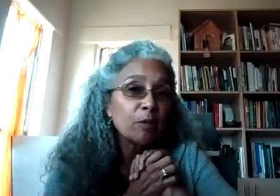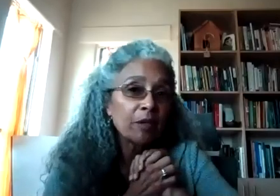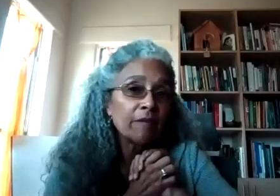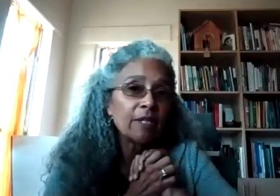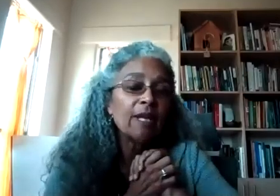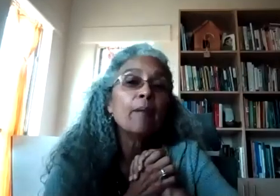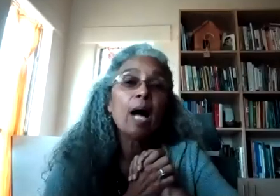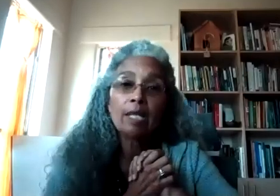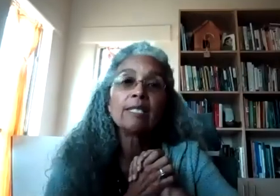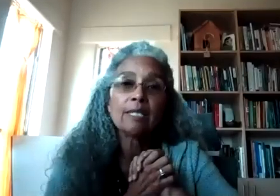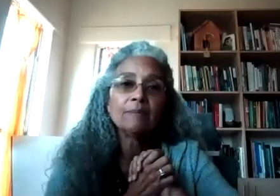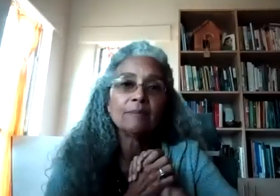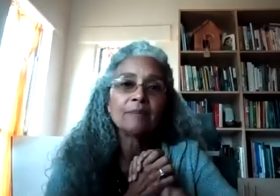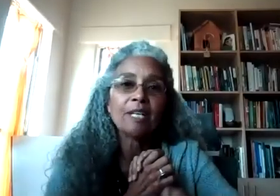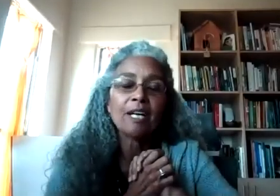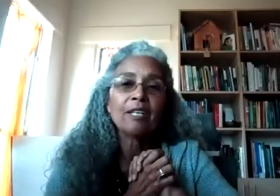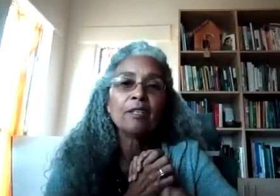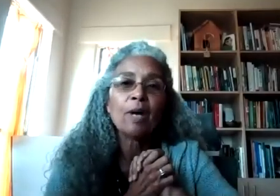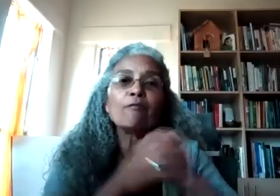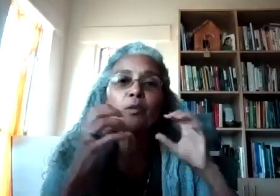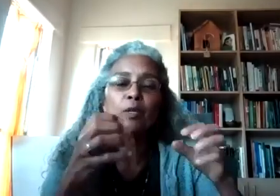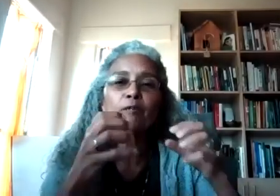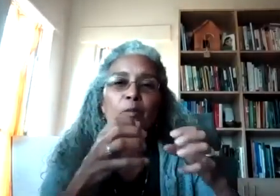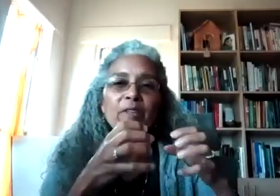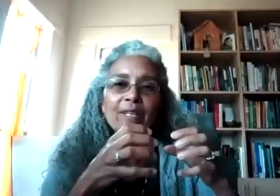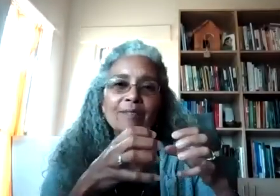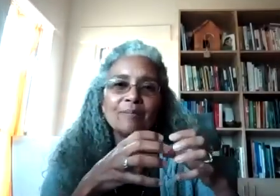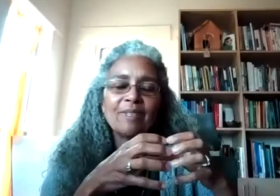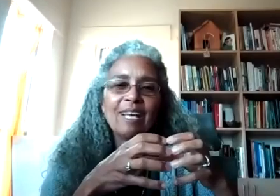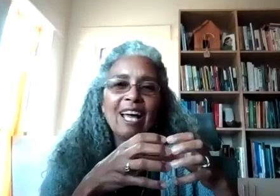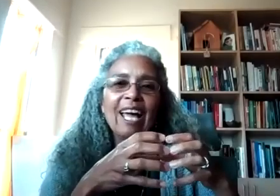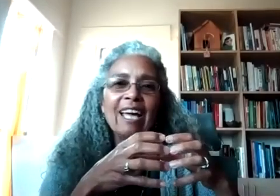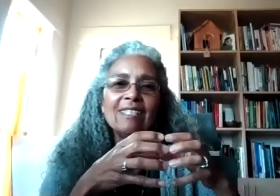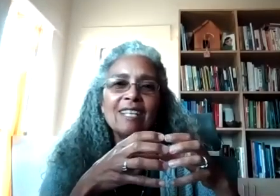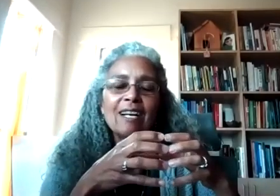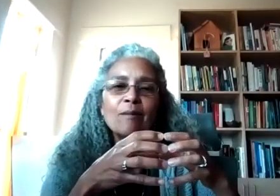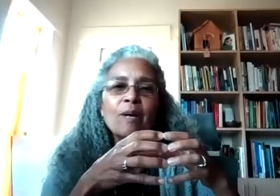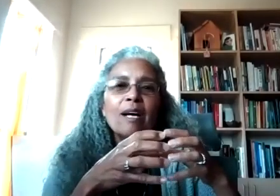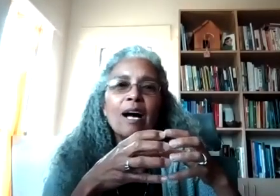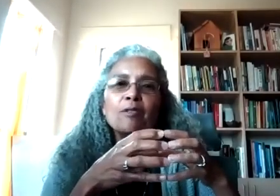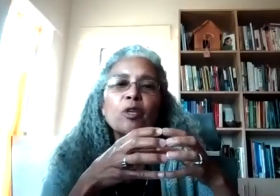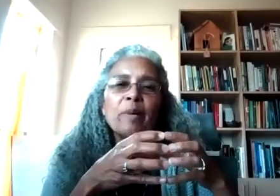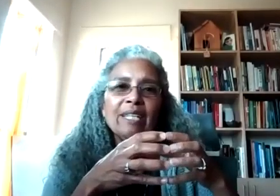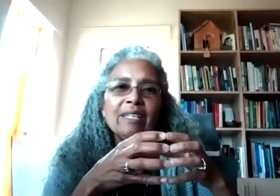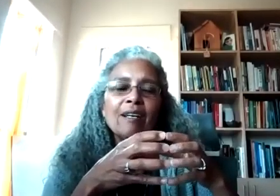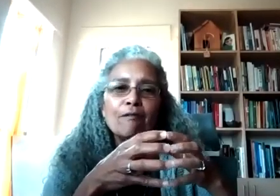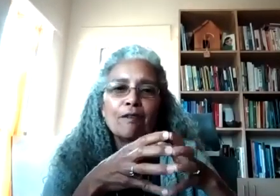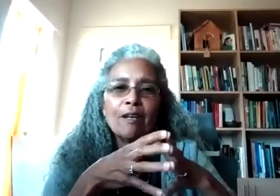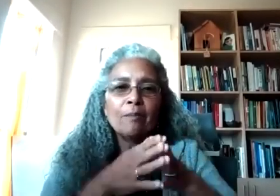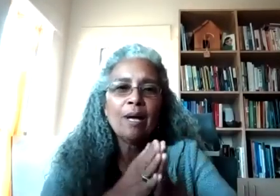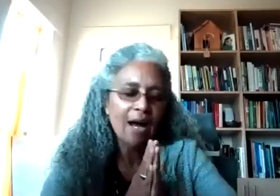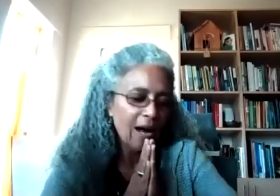I've observed, policy. You have to work from within. And so many